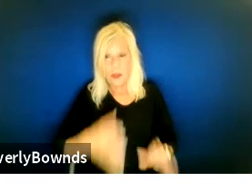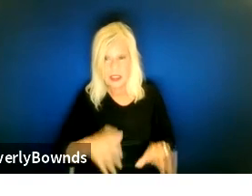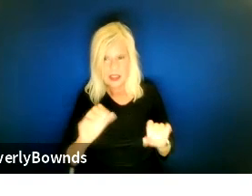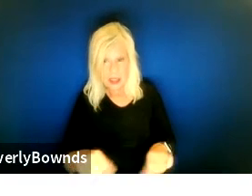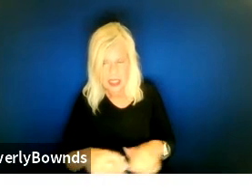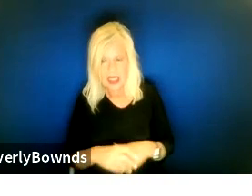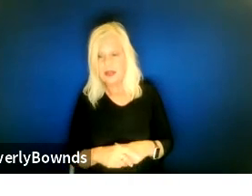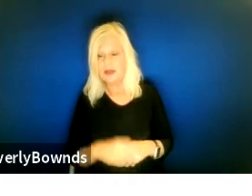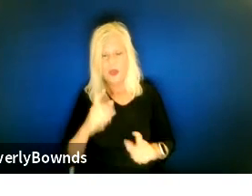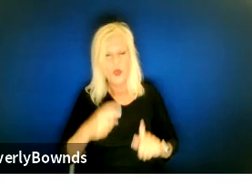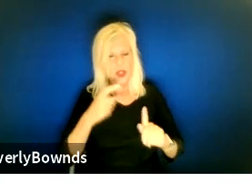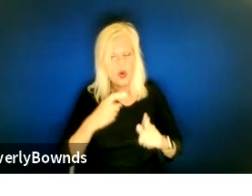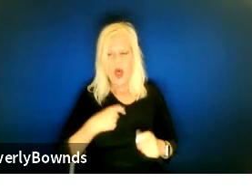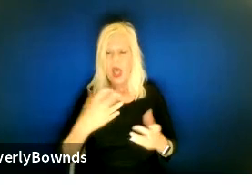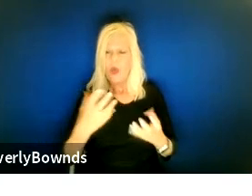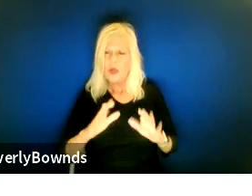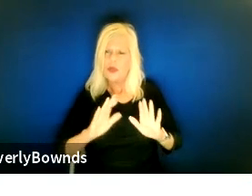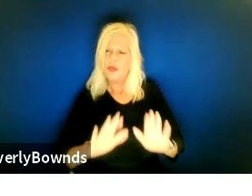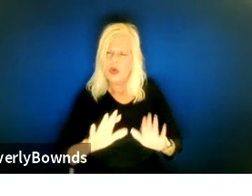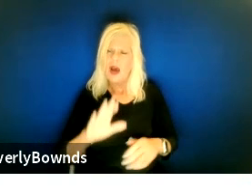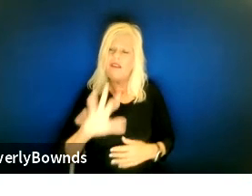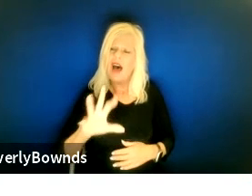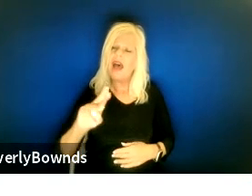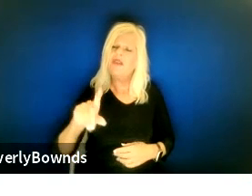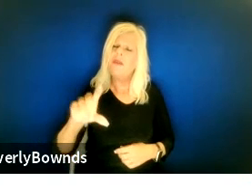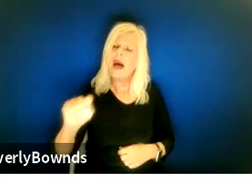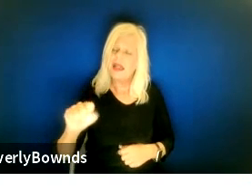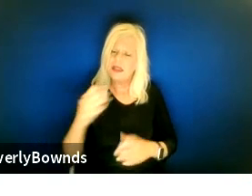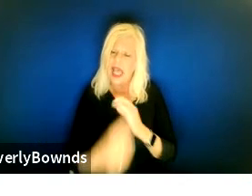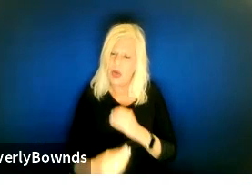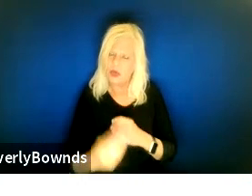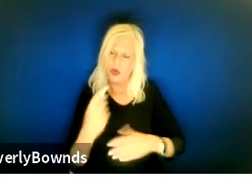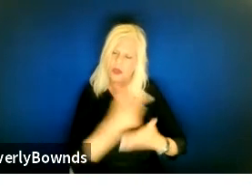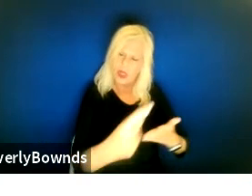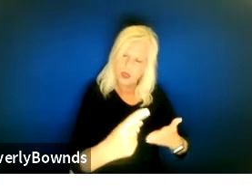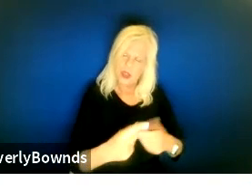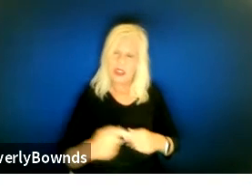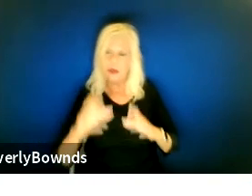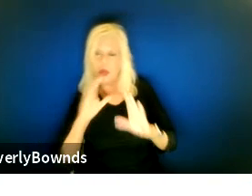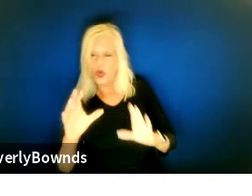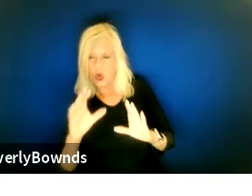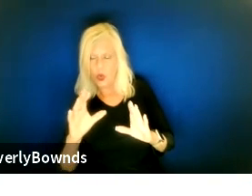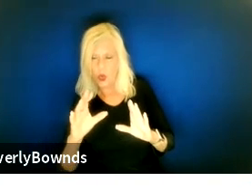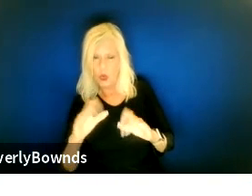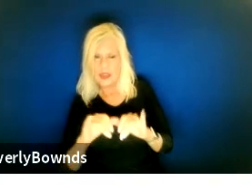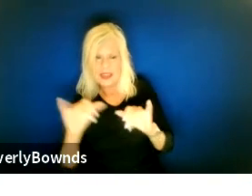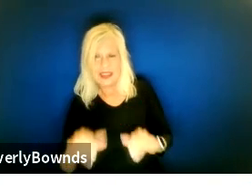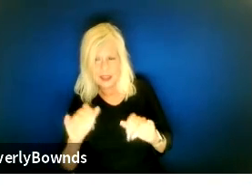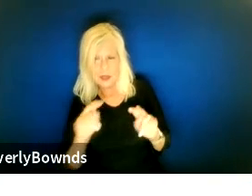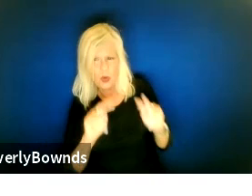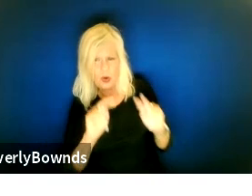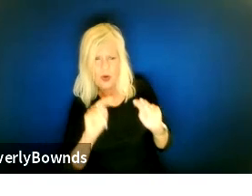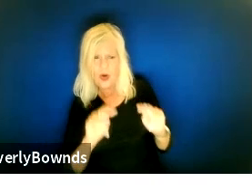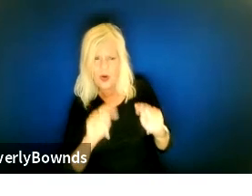goal here is, I want to push 5 miles outdoors per week. And then the coach is able to, the system keeps tabs of all the